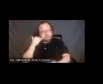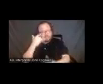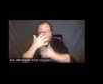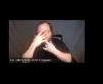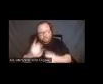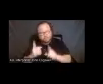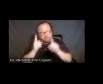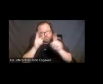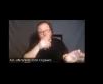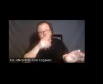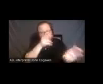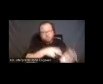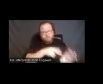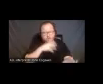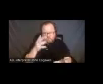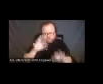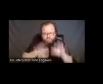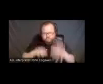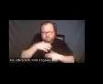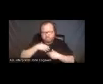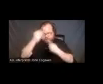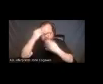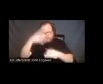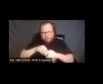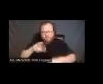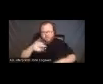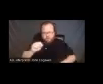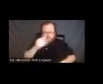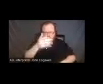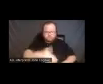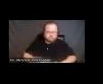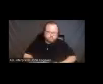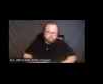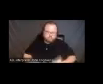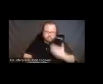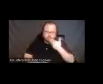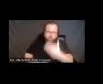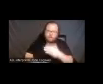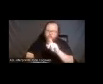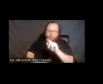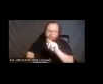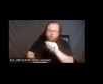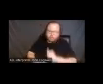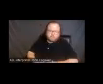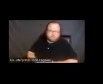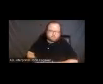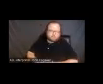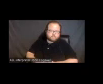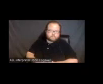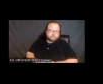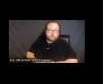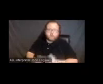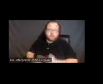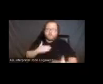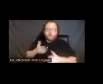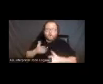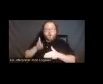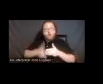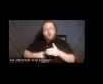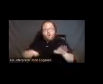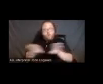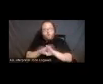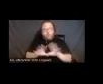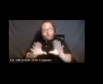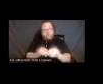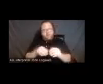you the info. And I'll put my email in the chat. Thank you, Dakota. So before ending our meeting, I would like